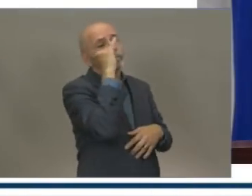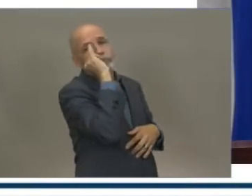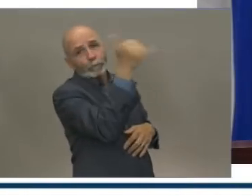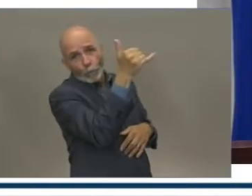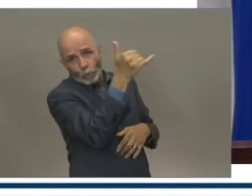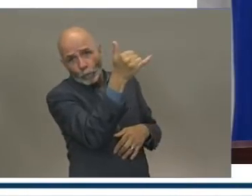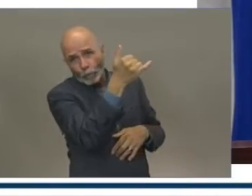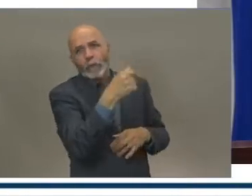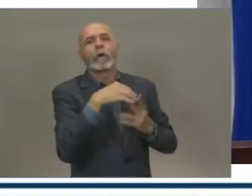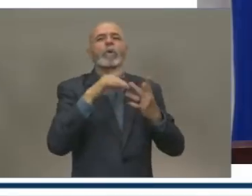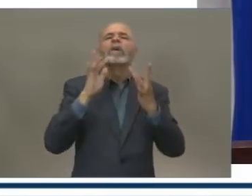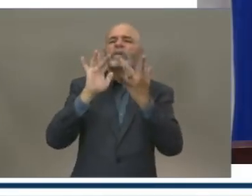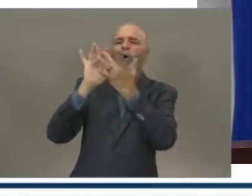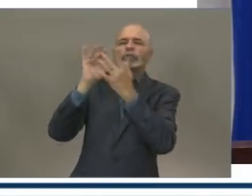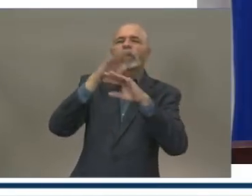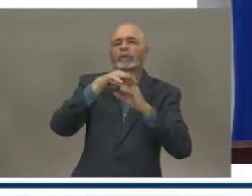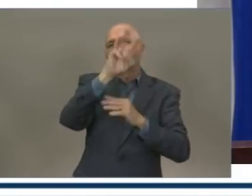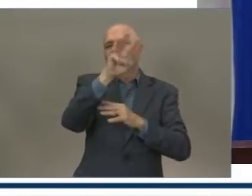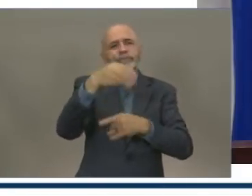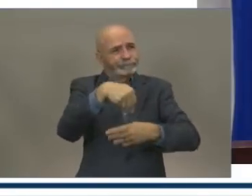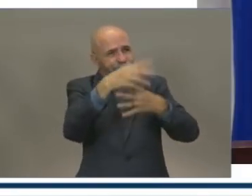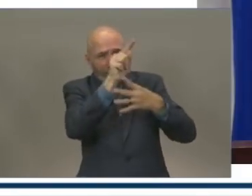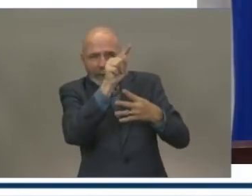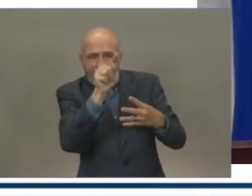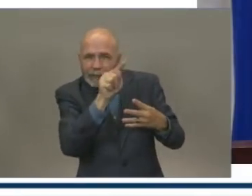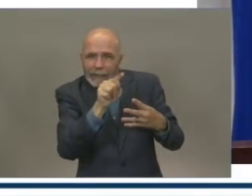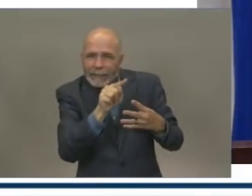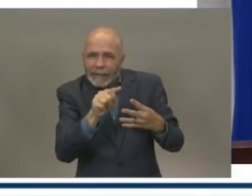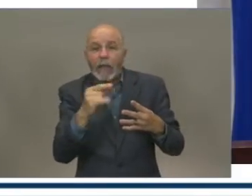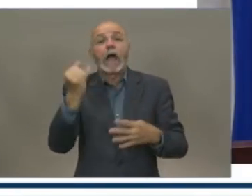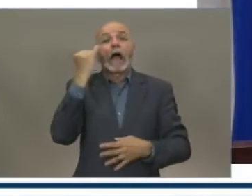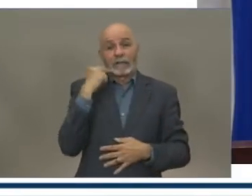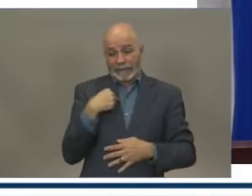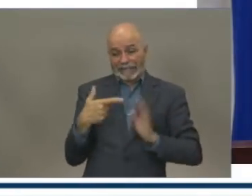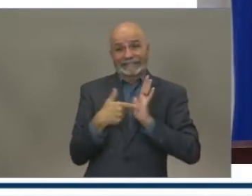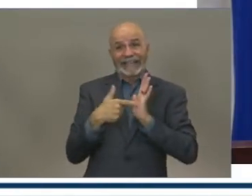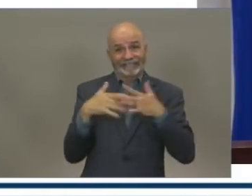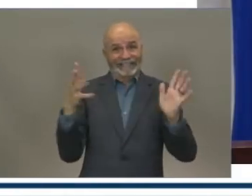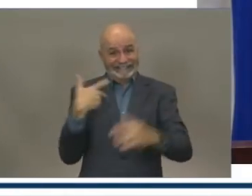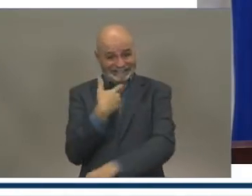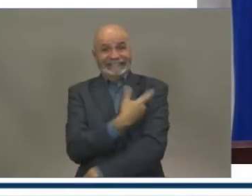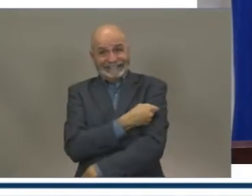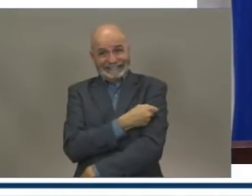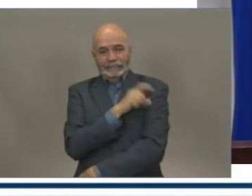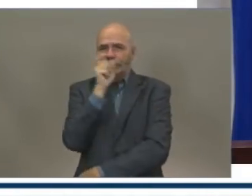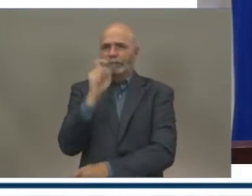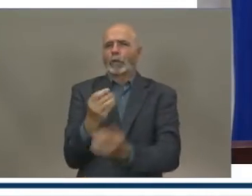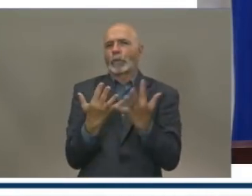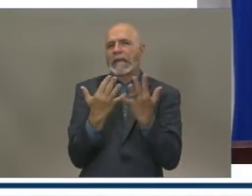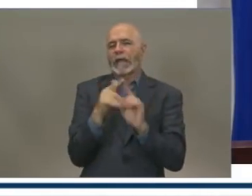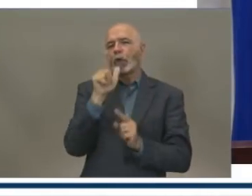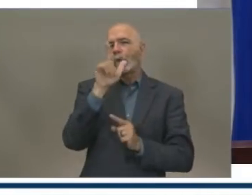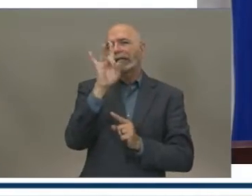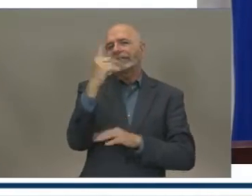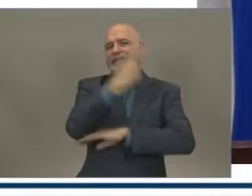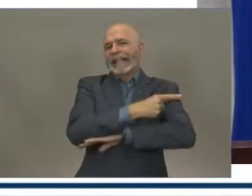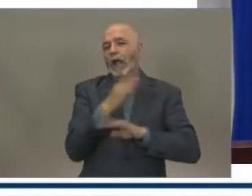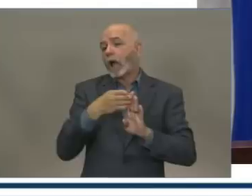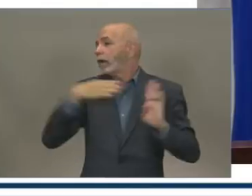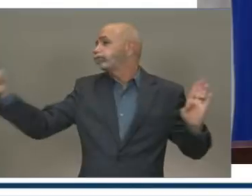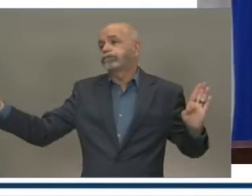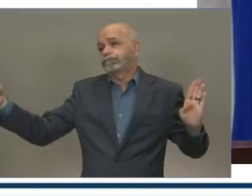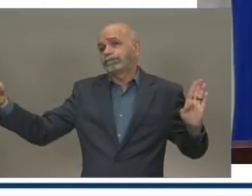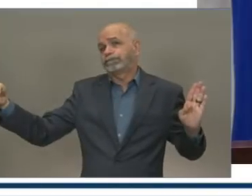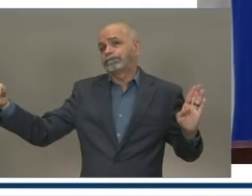our website, 28 days after their second dose. And that's a minimum of 28 days. If it's longer than that,